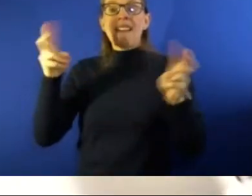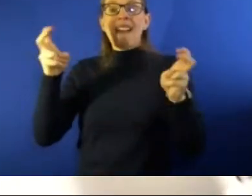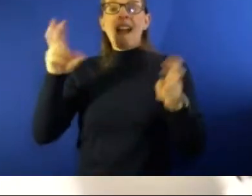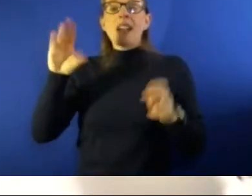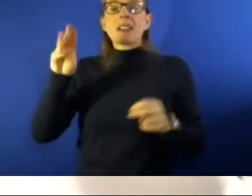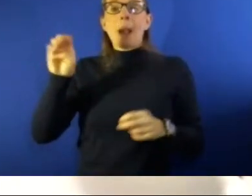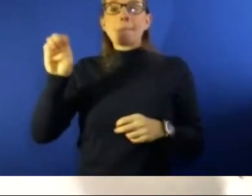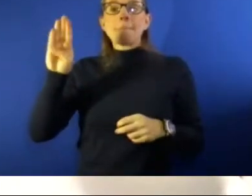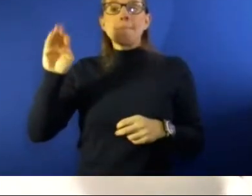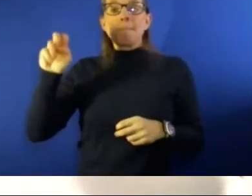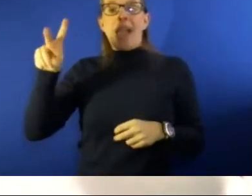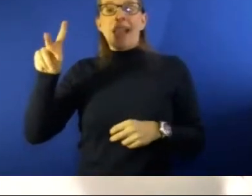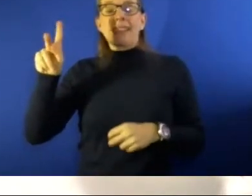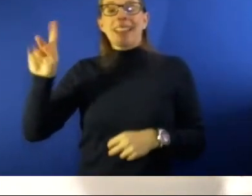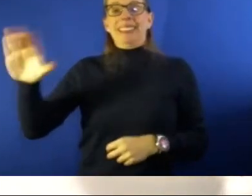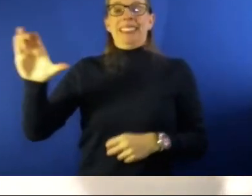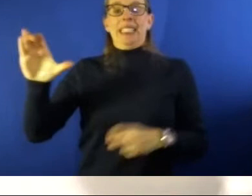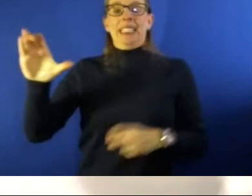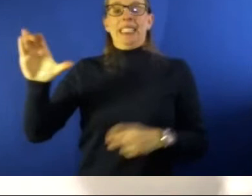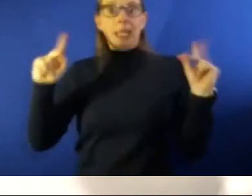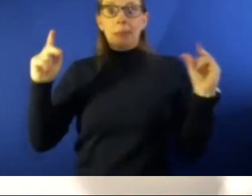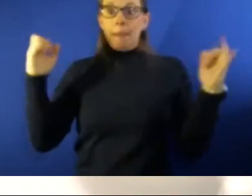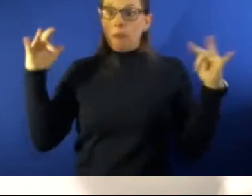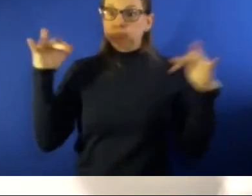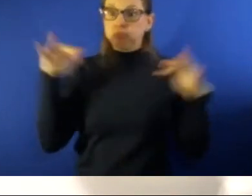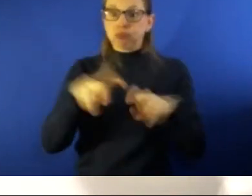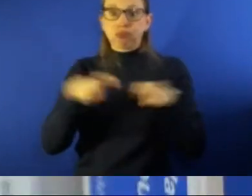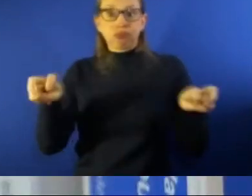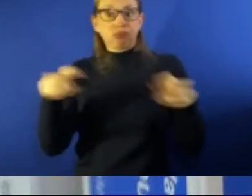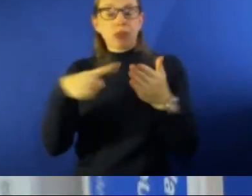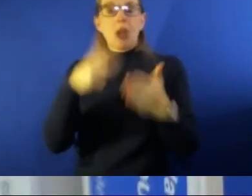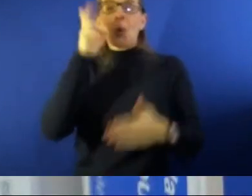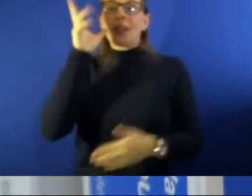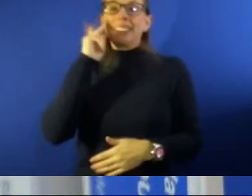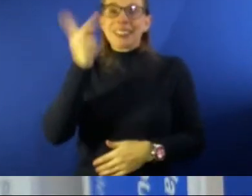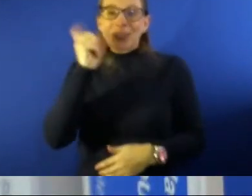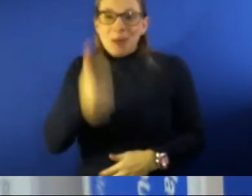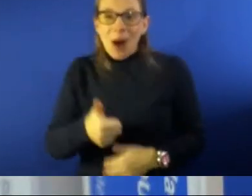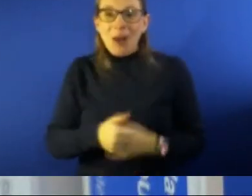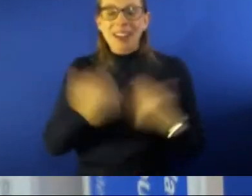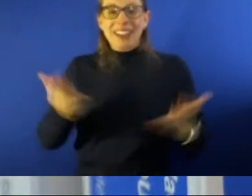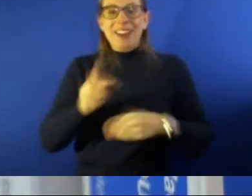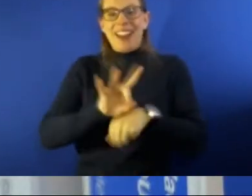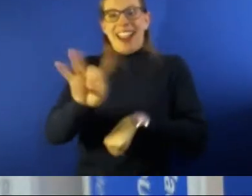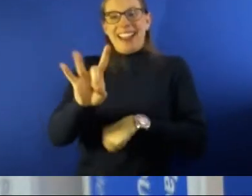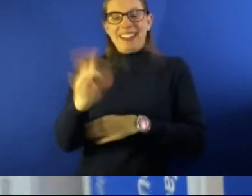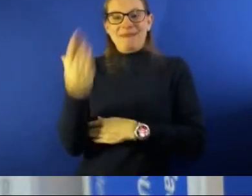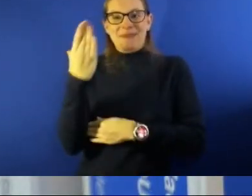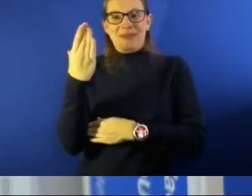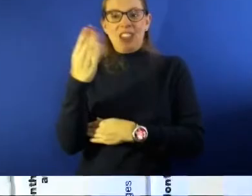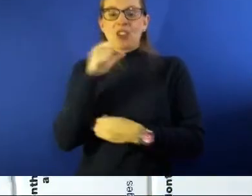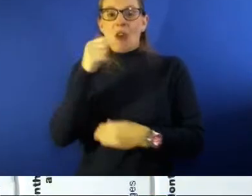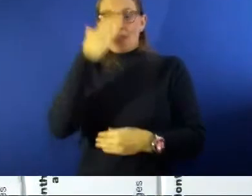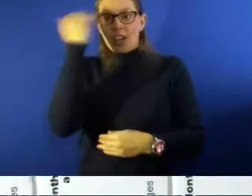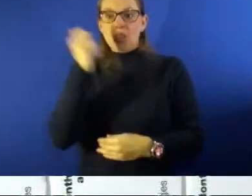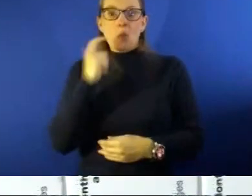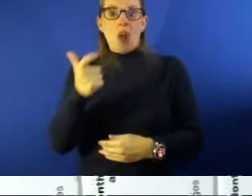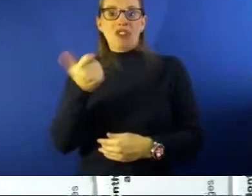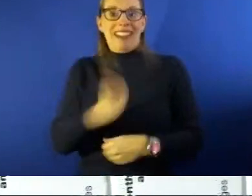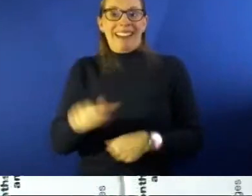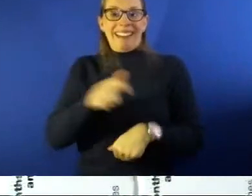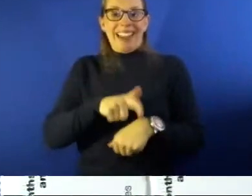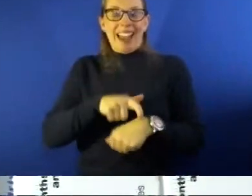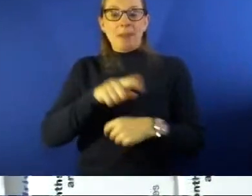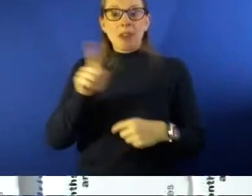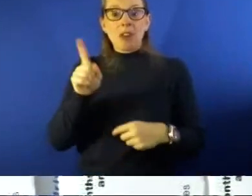going to be a packed show, all sorts of good stuff. So we will see you tomorrow right here at 8 a.m. And don't forget to watch us anytime by going to Facebook